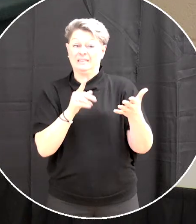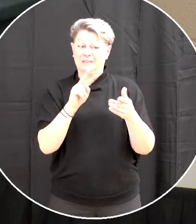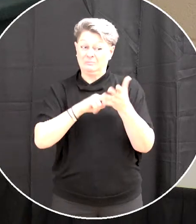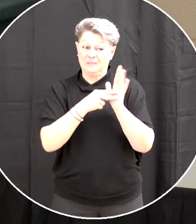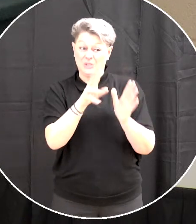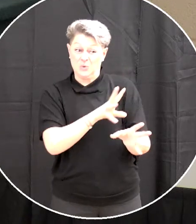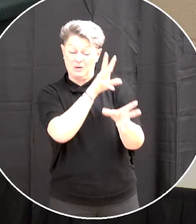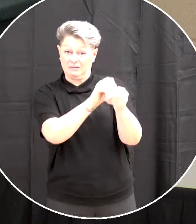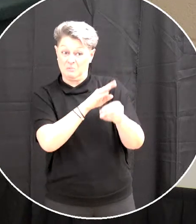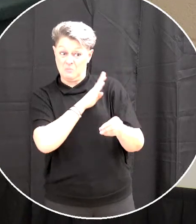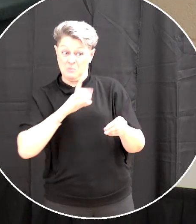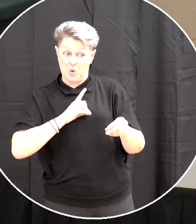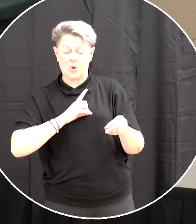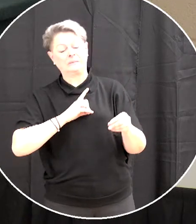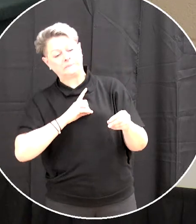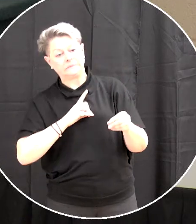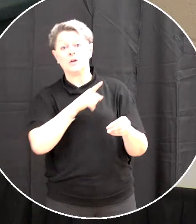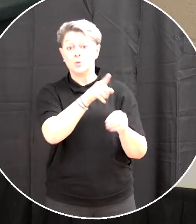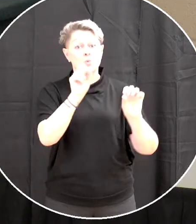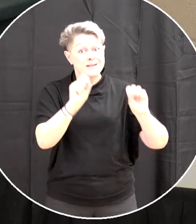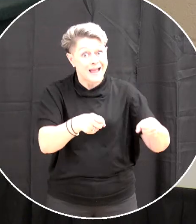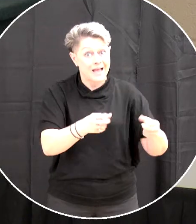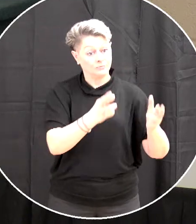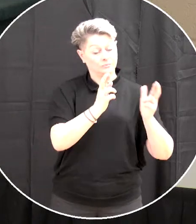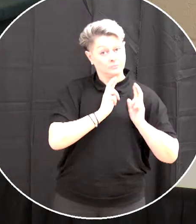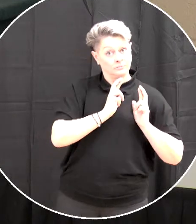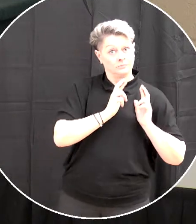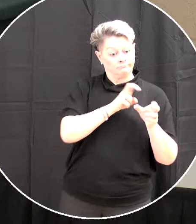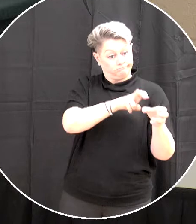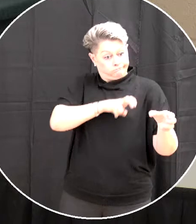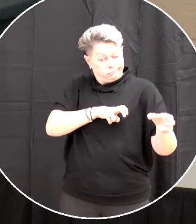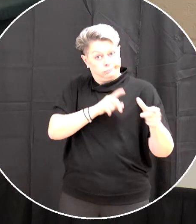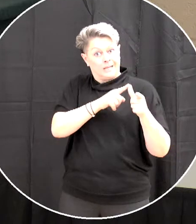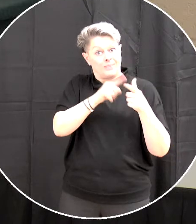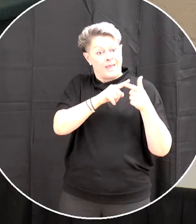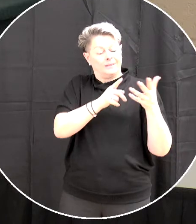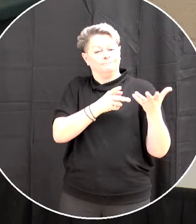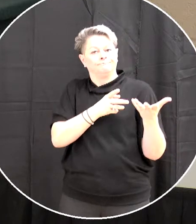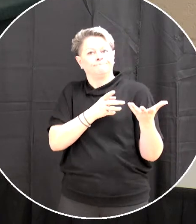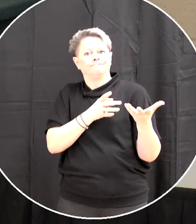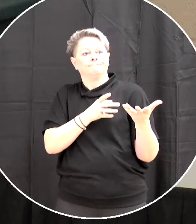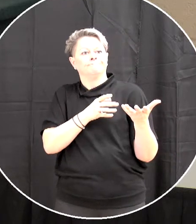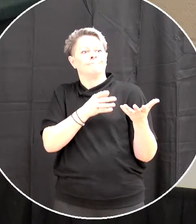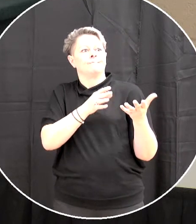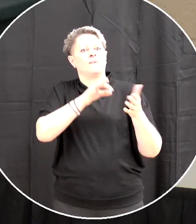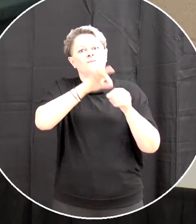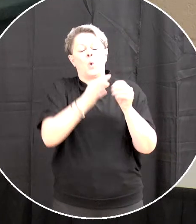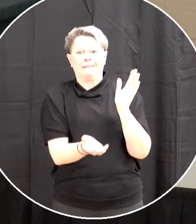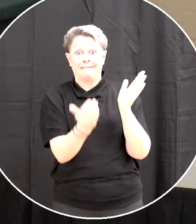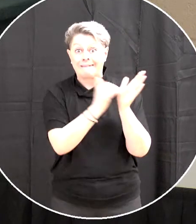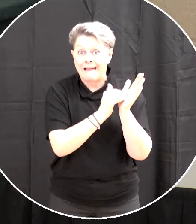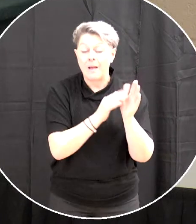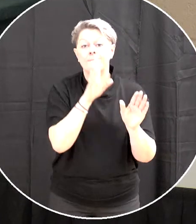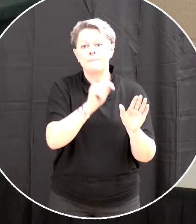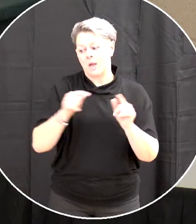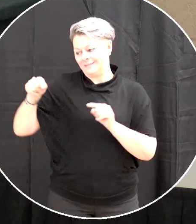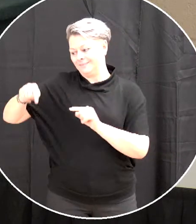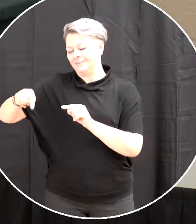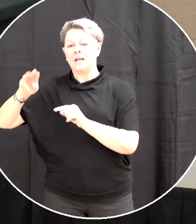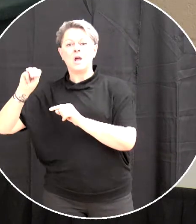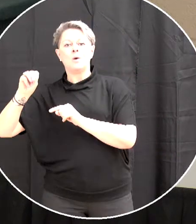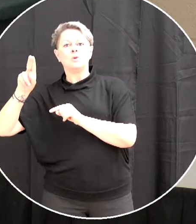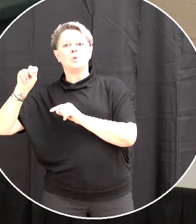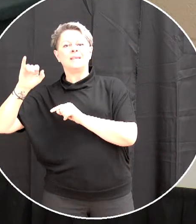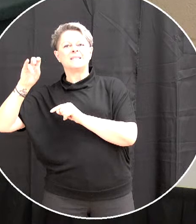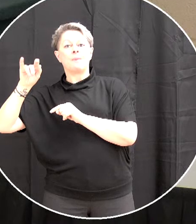board. Now you can resign and then be reappointed or do whatever the process was, but that was the piece. In a municipal situation, the conflict